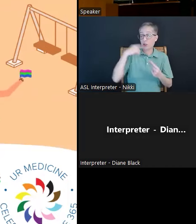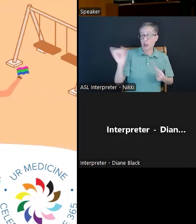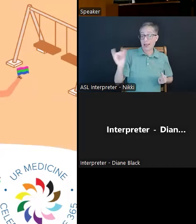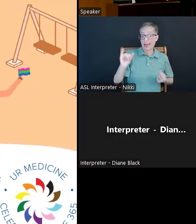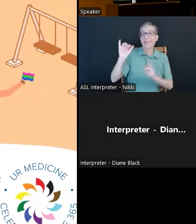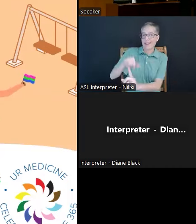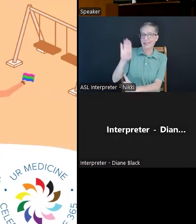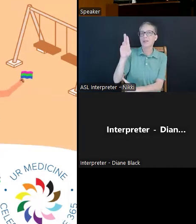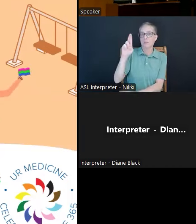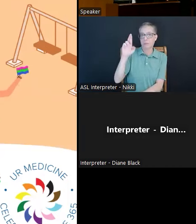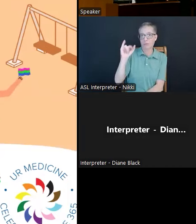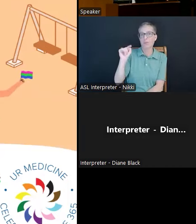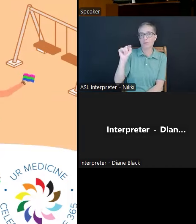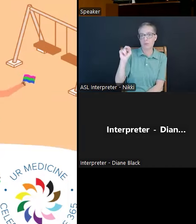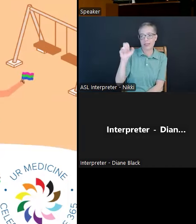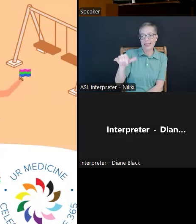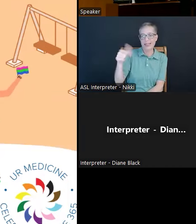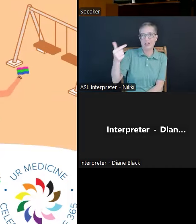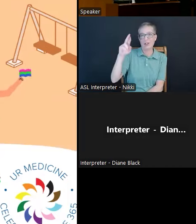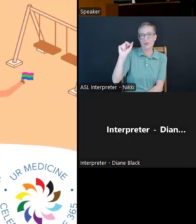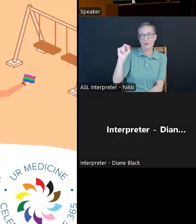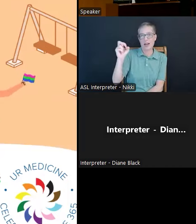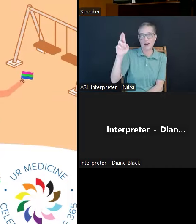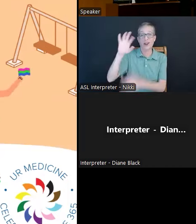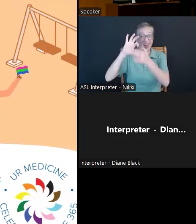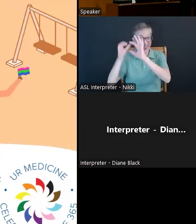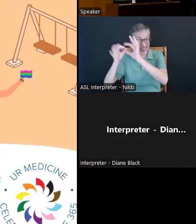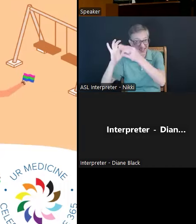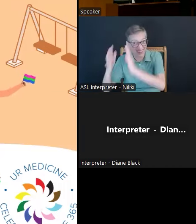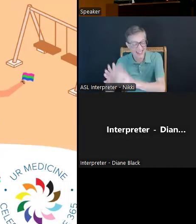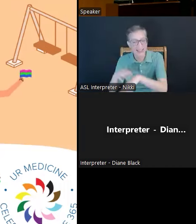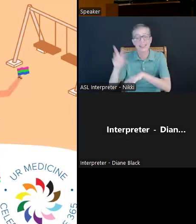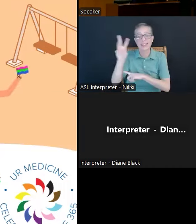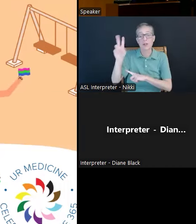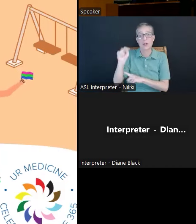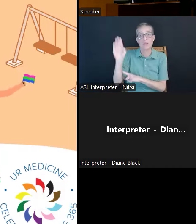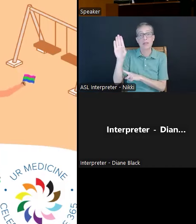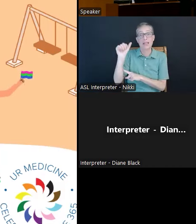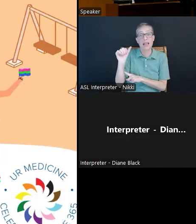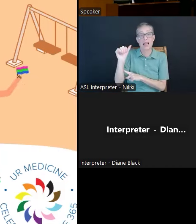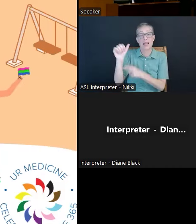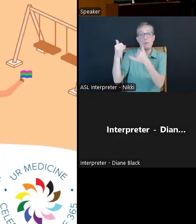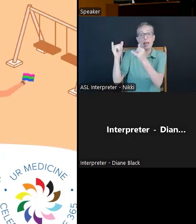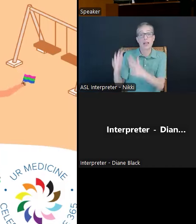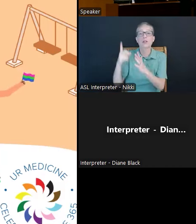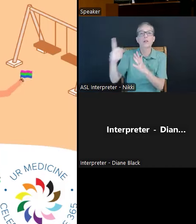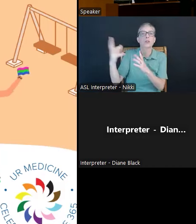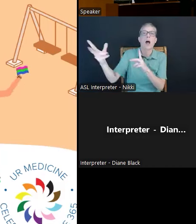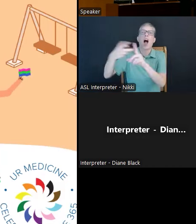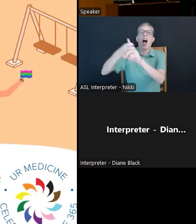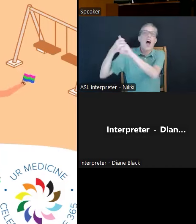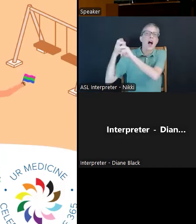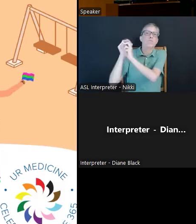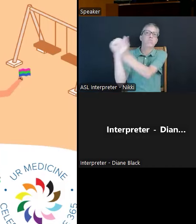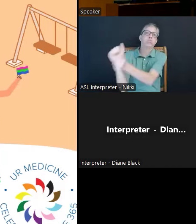Brittany Griner, Olympian, WNBA player. She was held in Russia for I don't even know how long as a